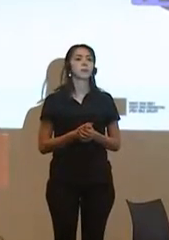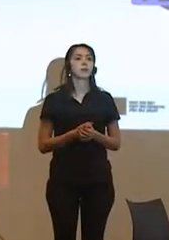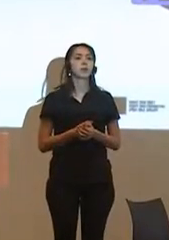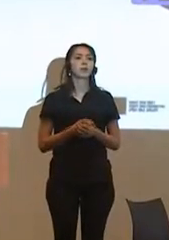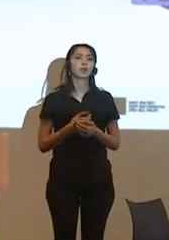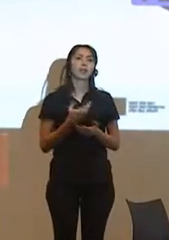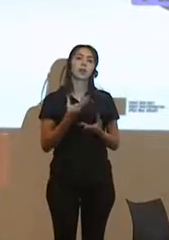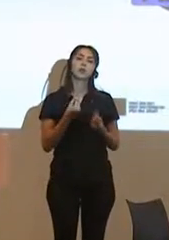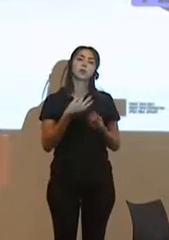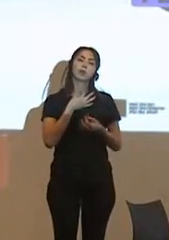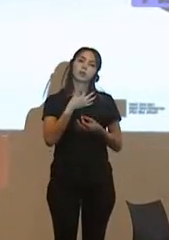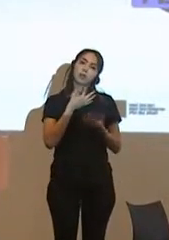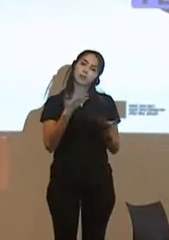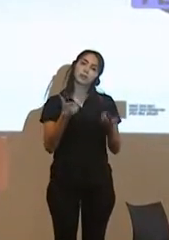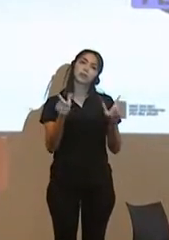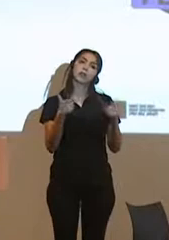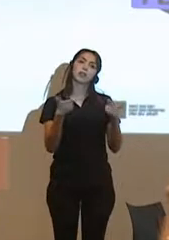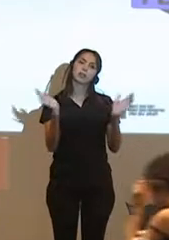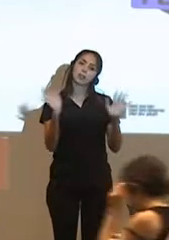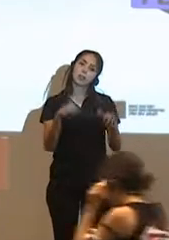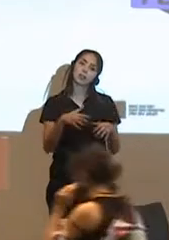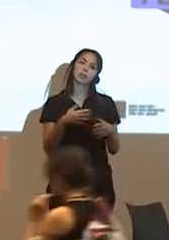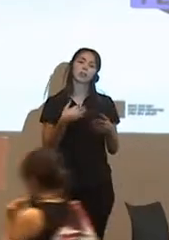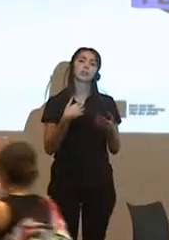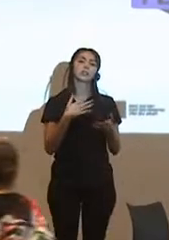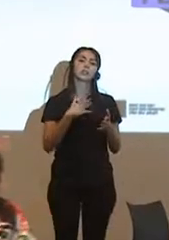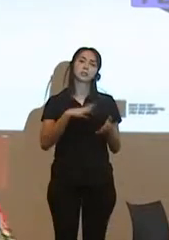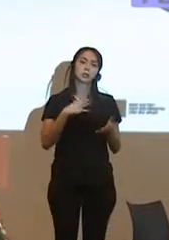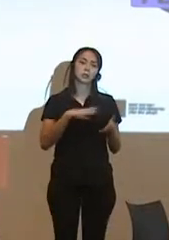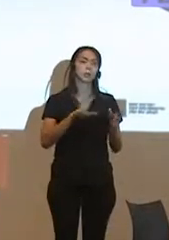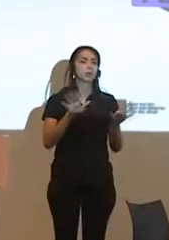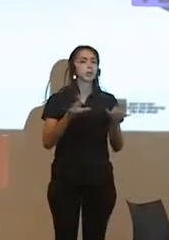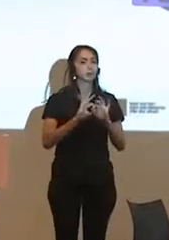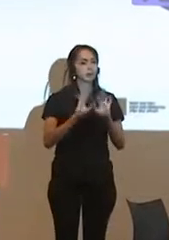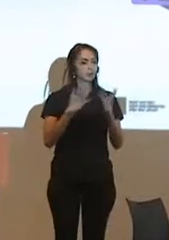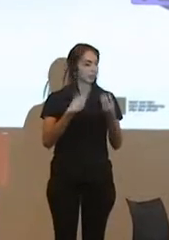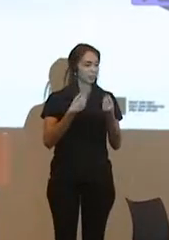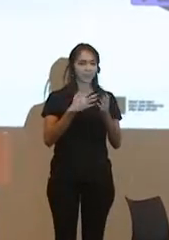time during the festival in istanbul thank you